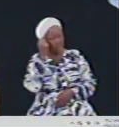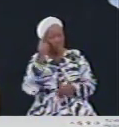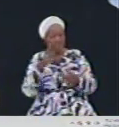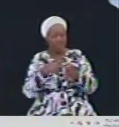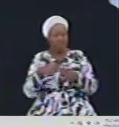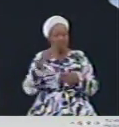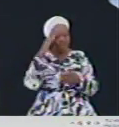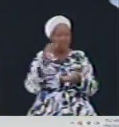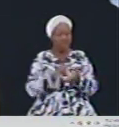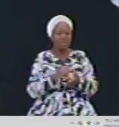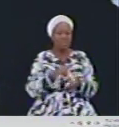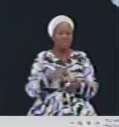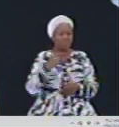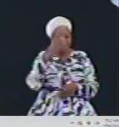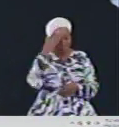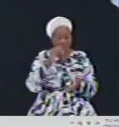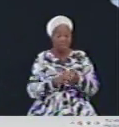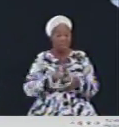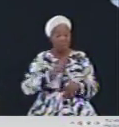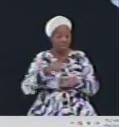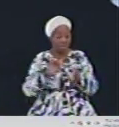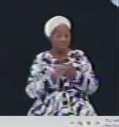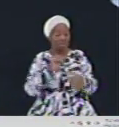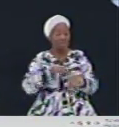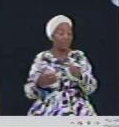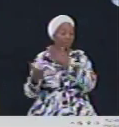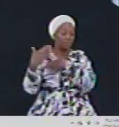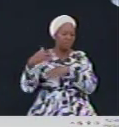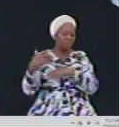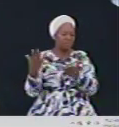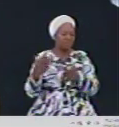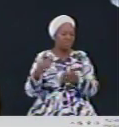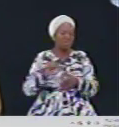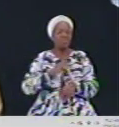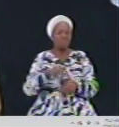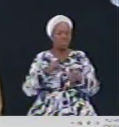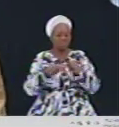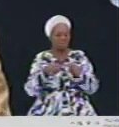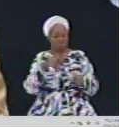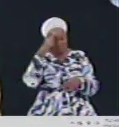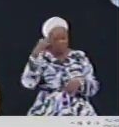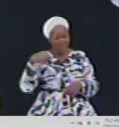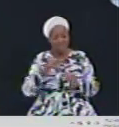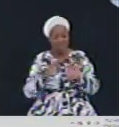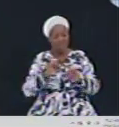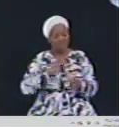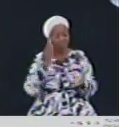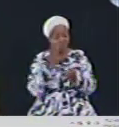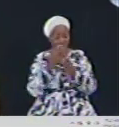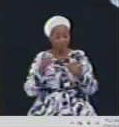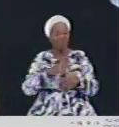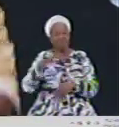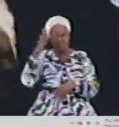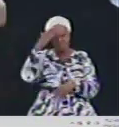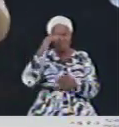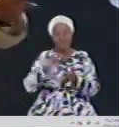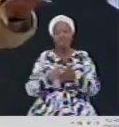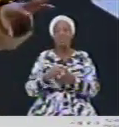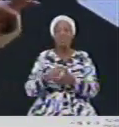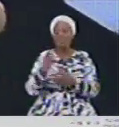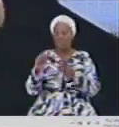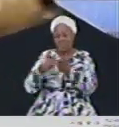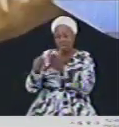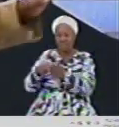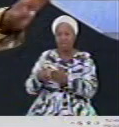doing that in the past. I really don't want to continue now, but if I stop, they will think you are worshiping self. When